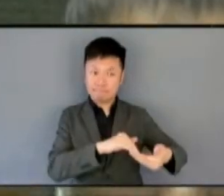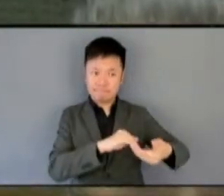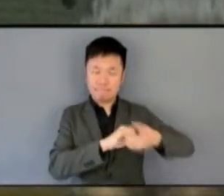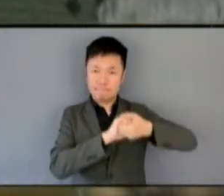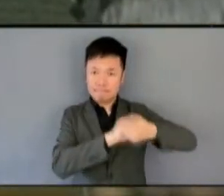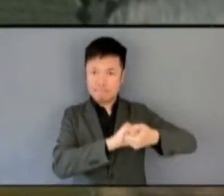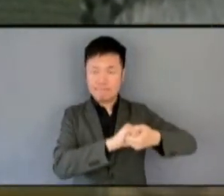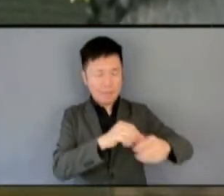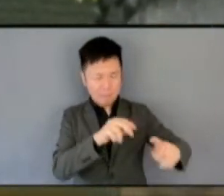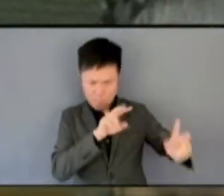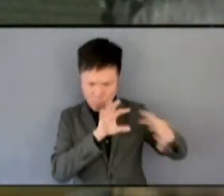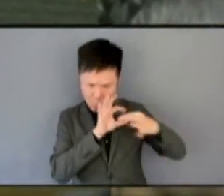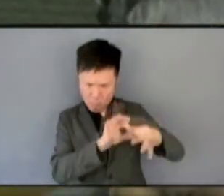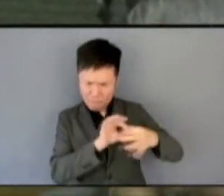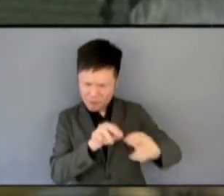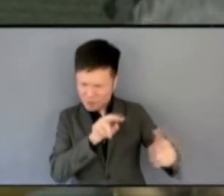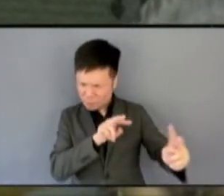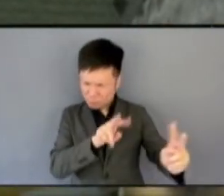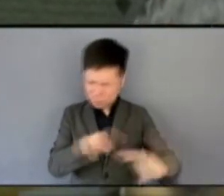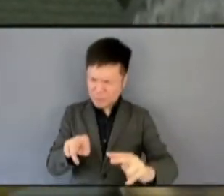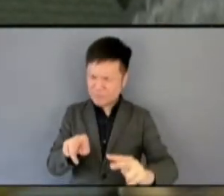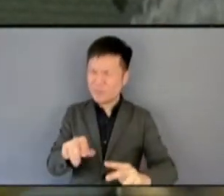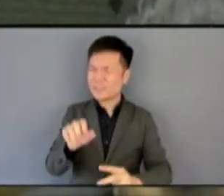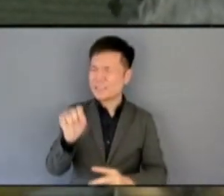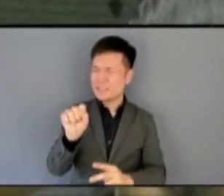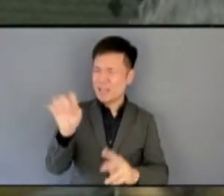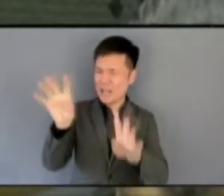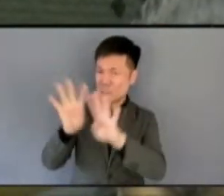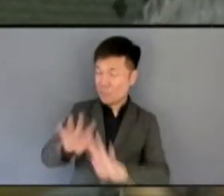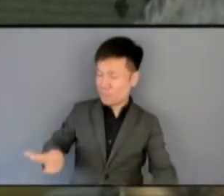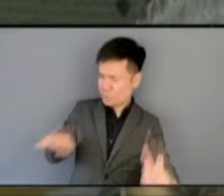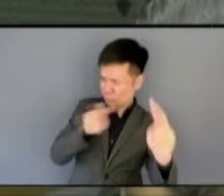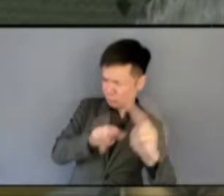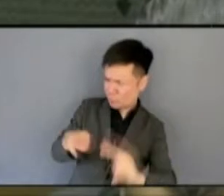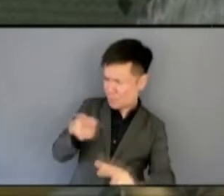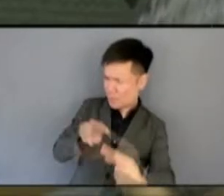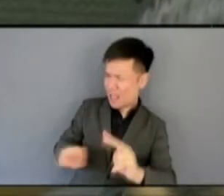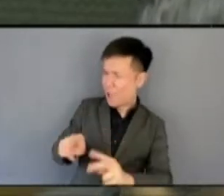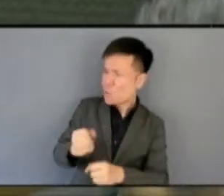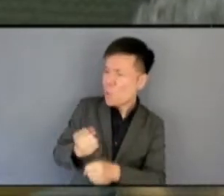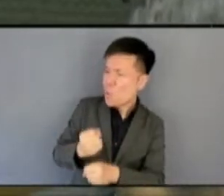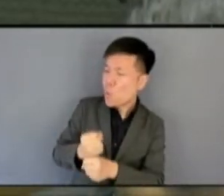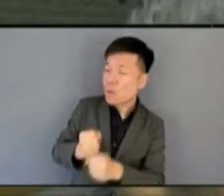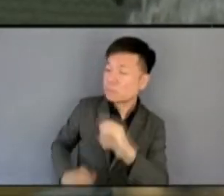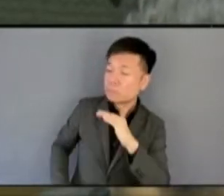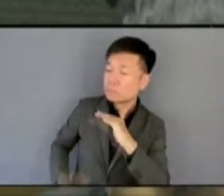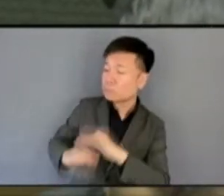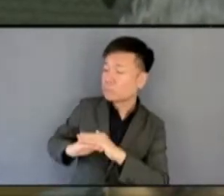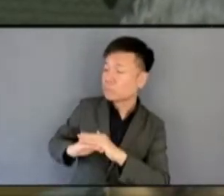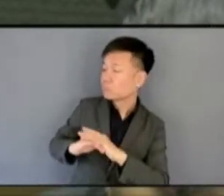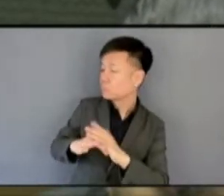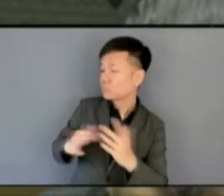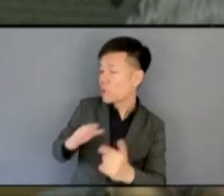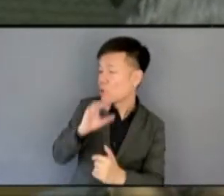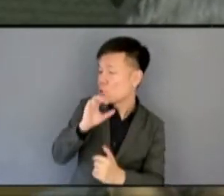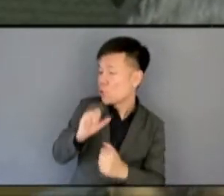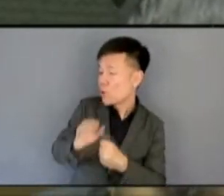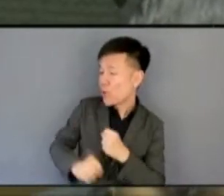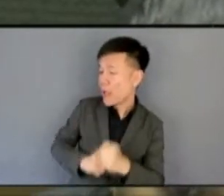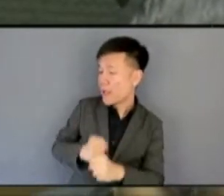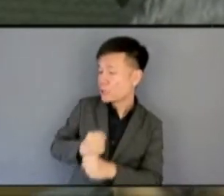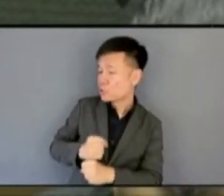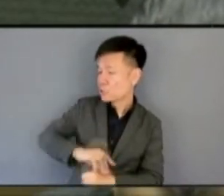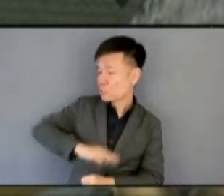active aging in Southeast Asia using estimated working life expectancy as the indicator. The early findings